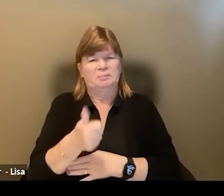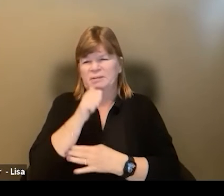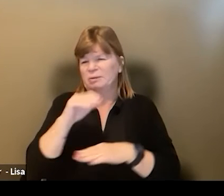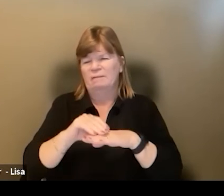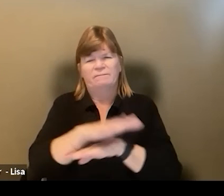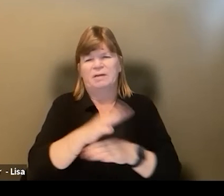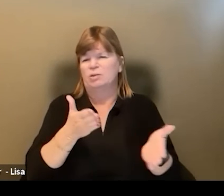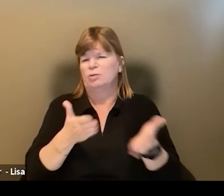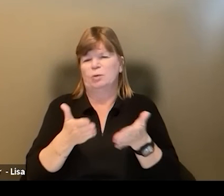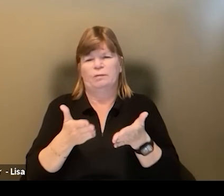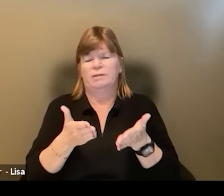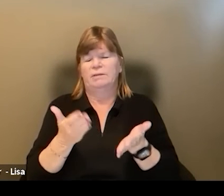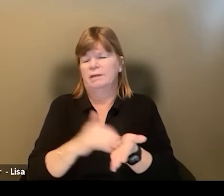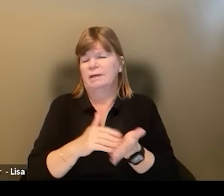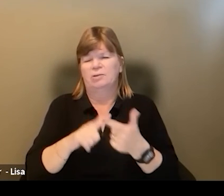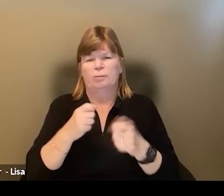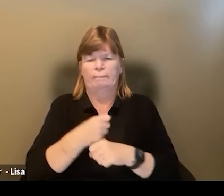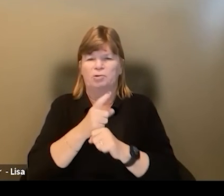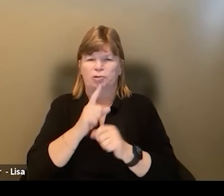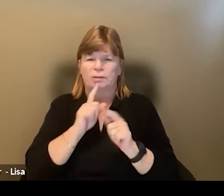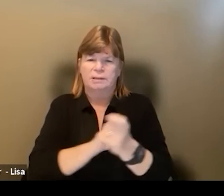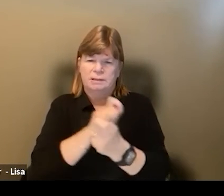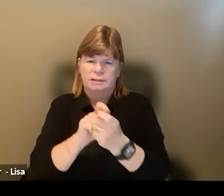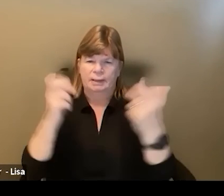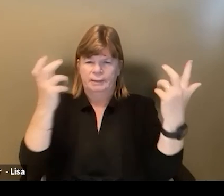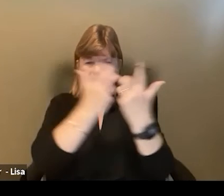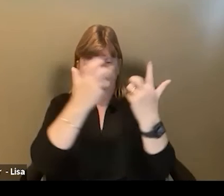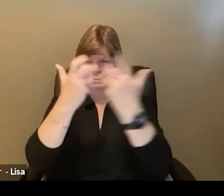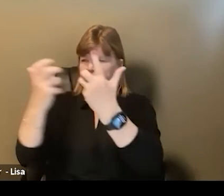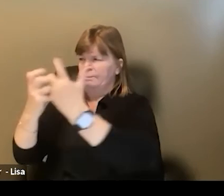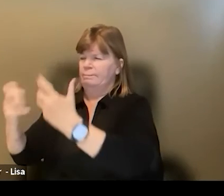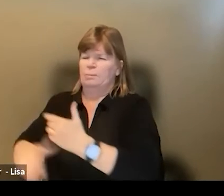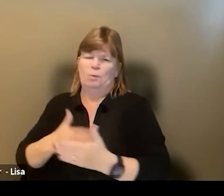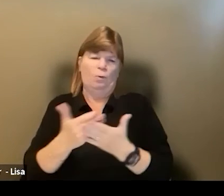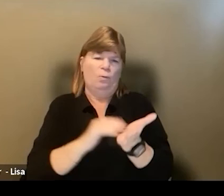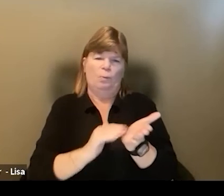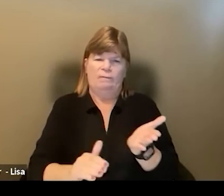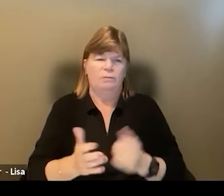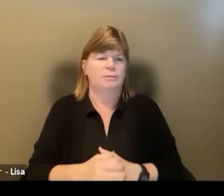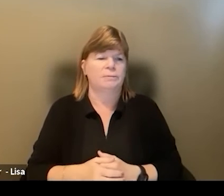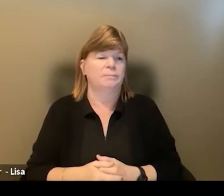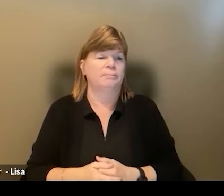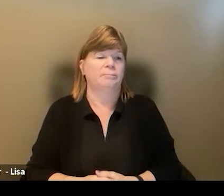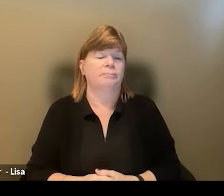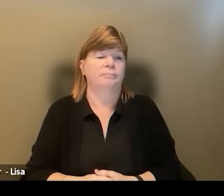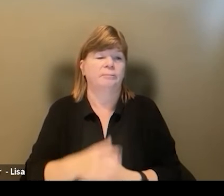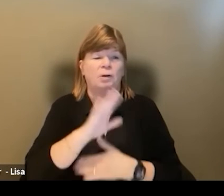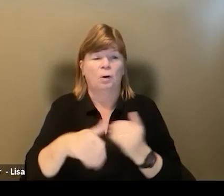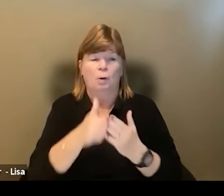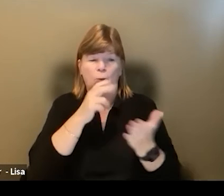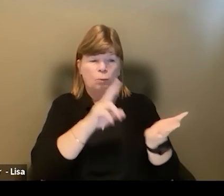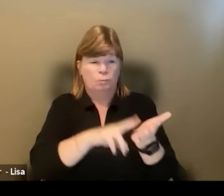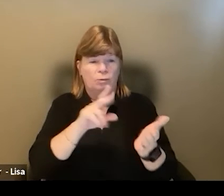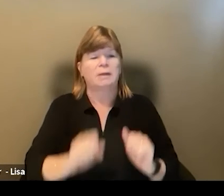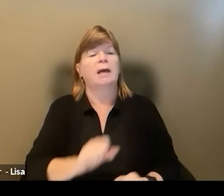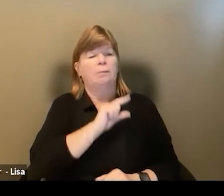don't affect any services. This is again just to align across all waivers in our definitions. And all enrollees